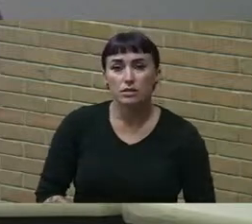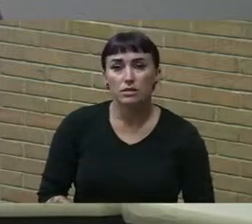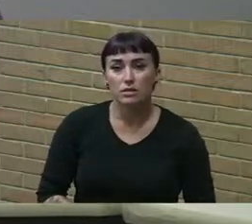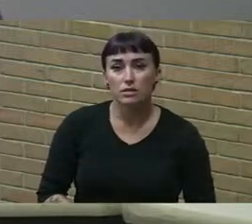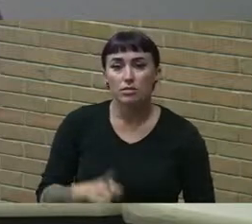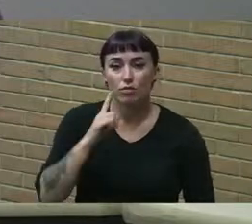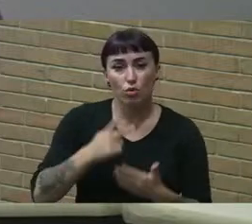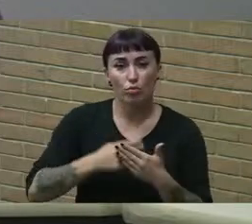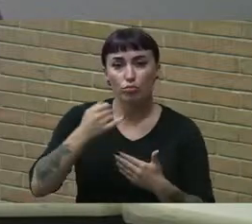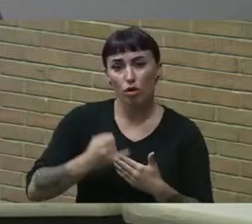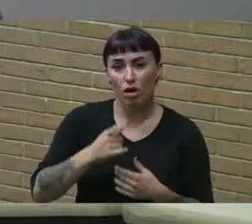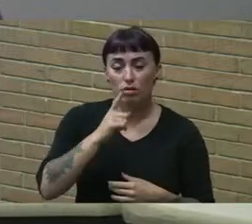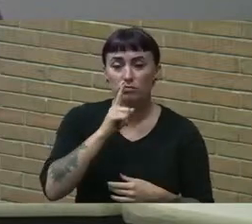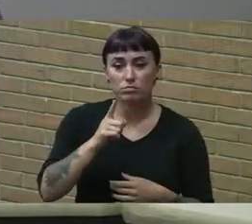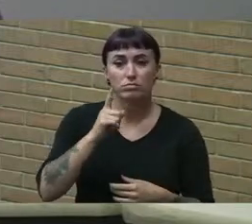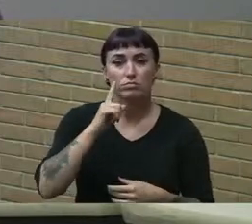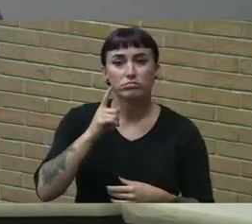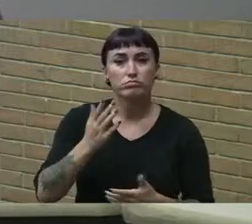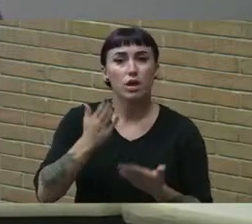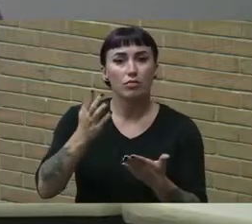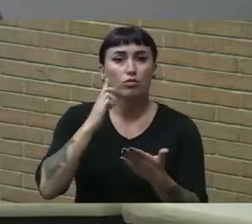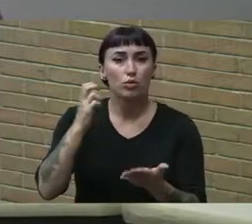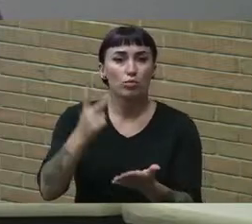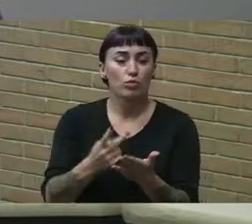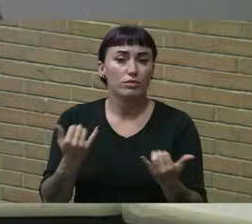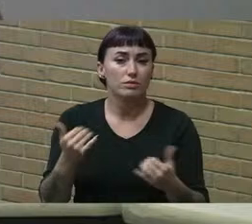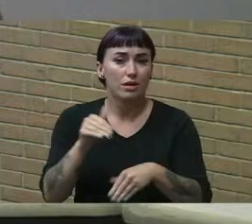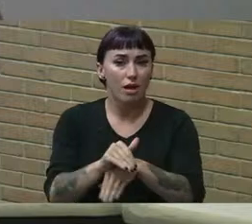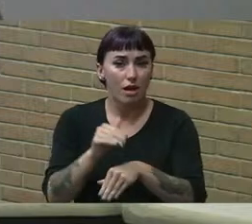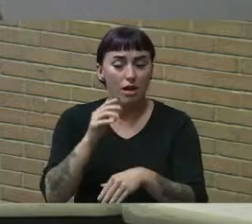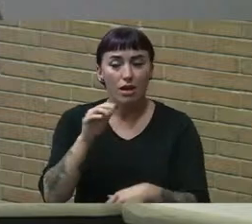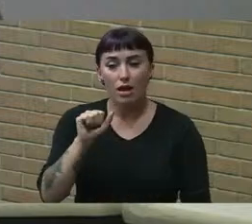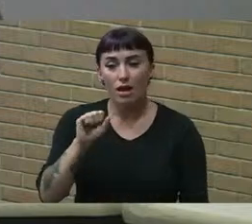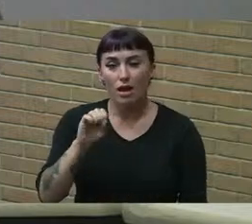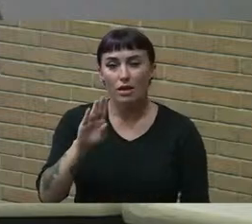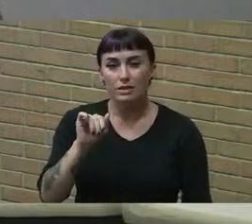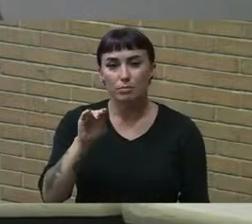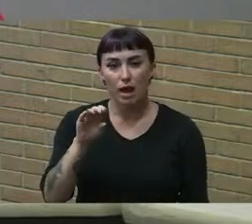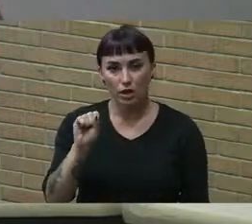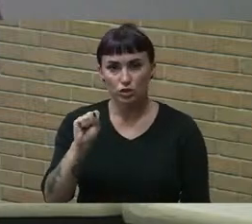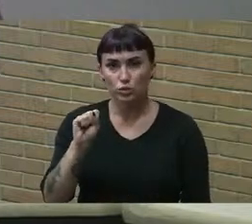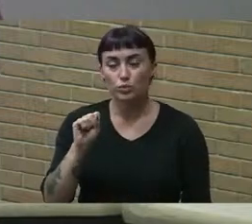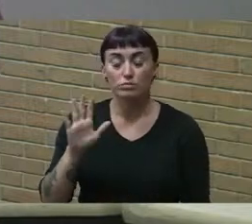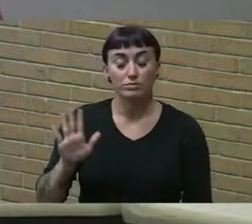for the project is up for approval tonight, and asbestos